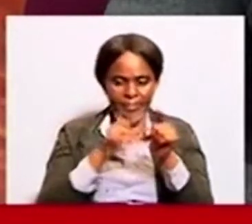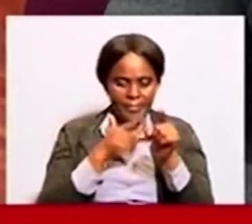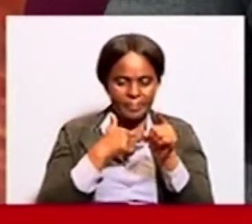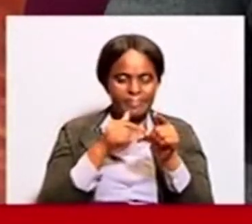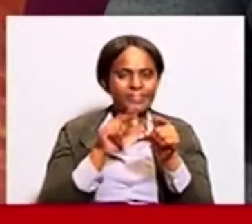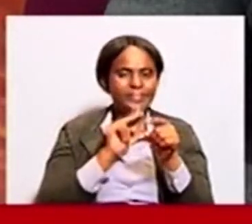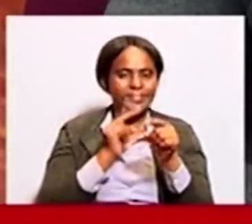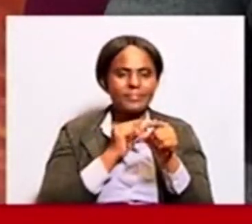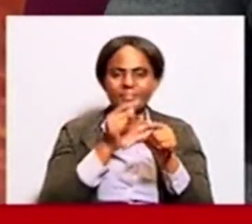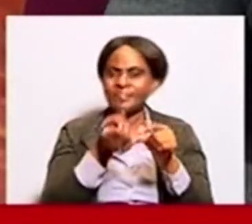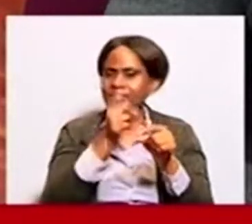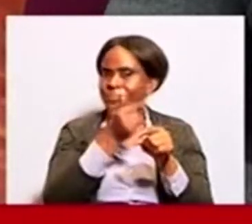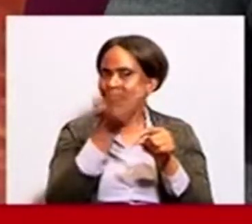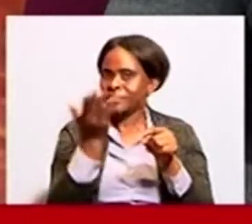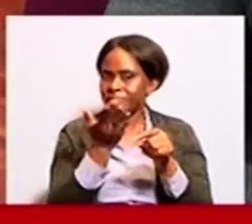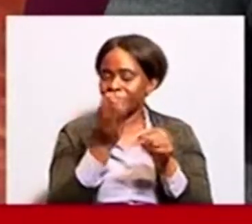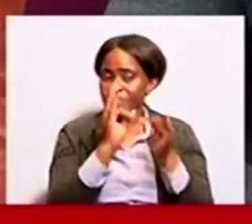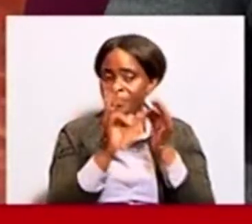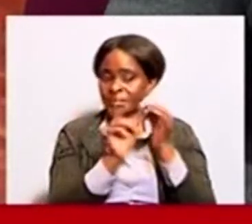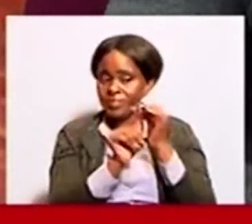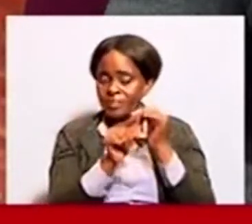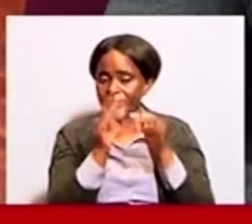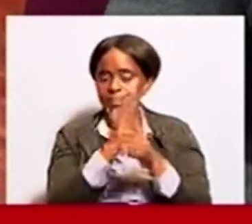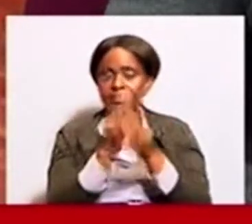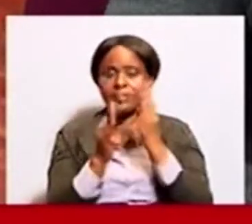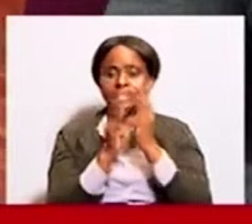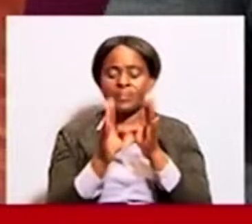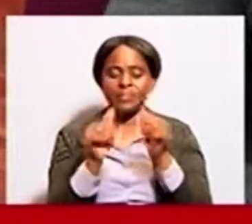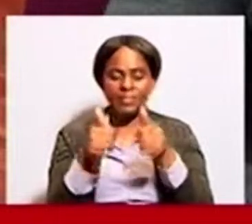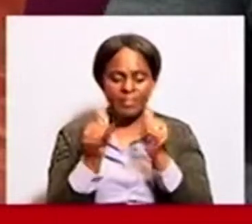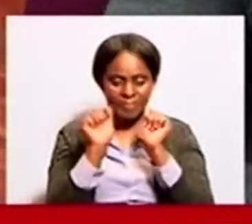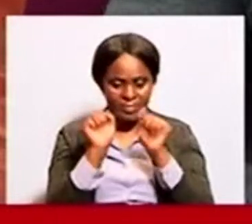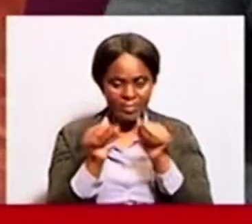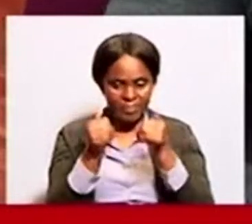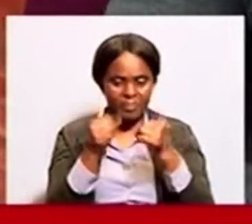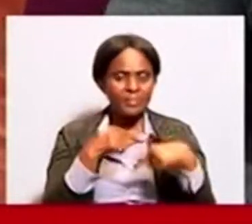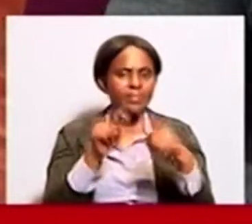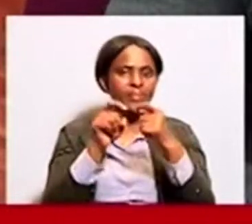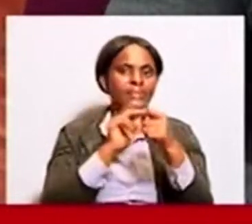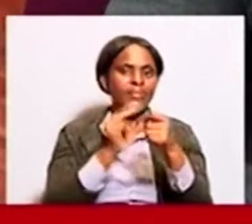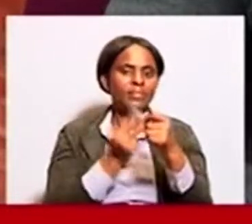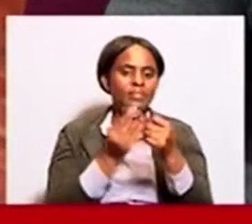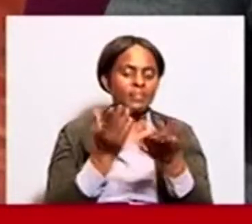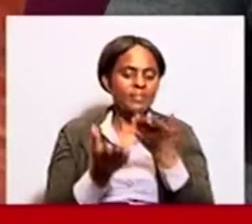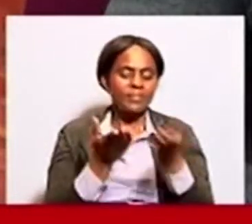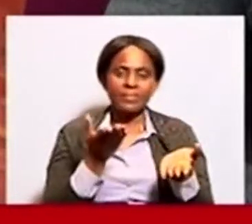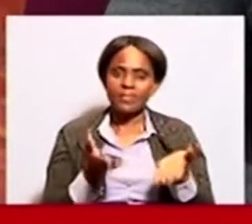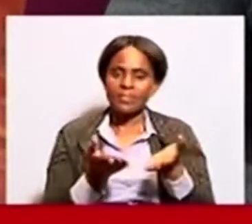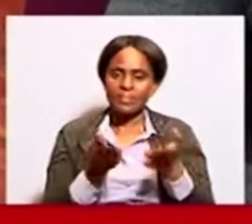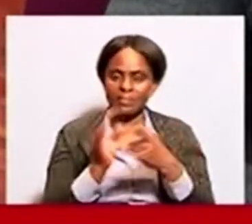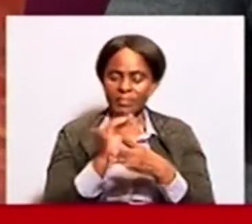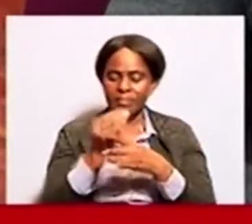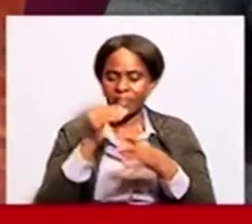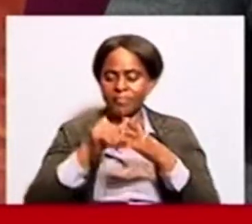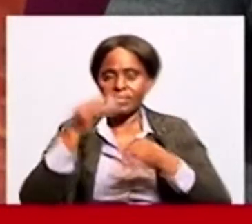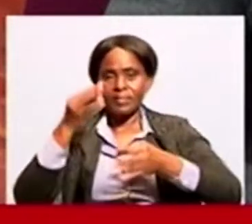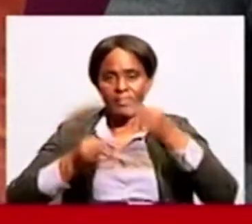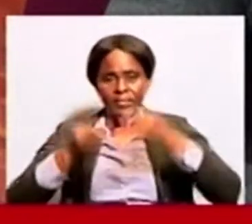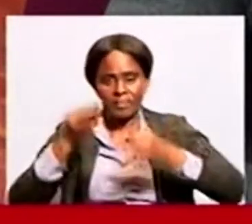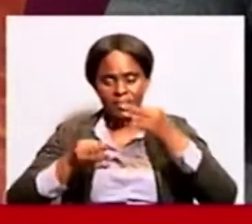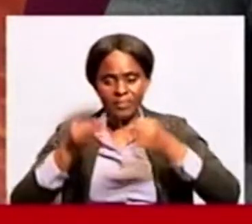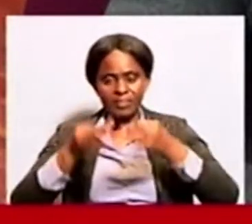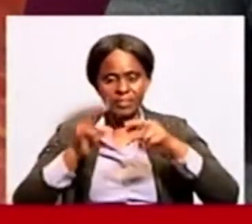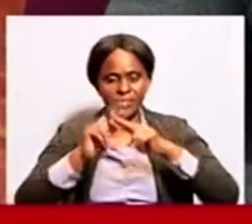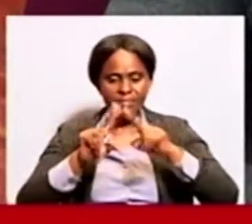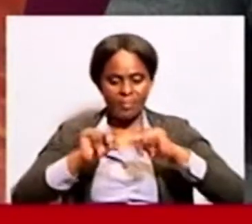going anywhere. And if this contractor is able to challenge us either here or in court,